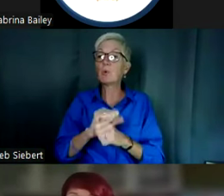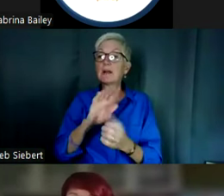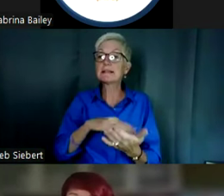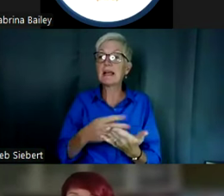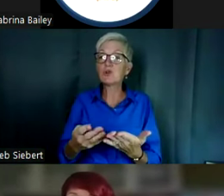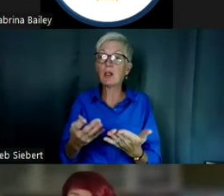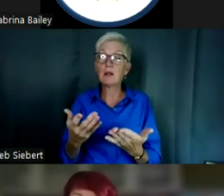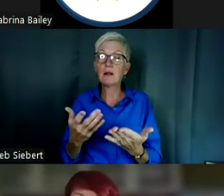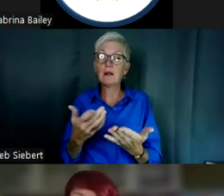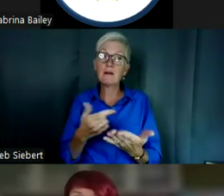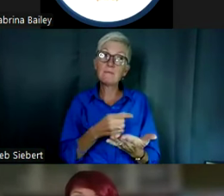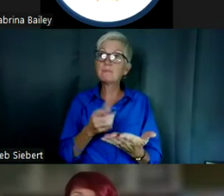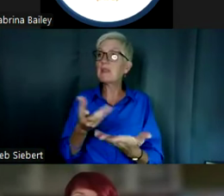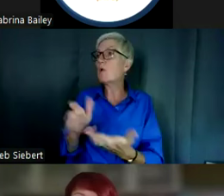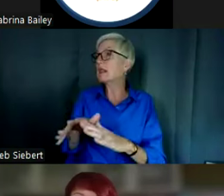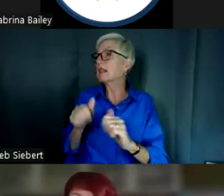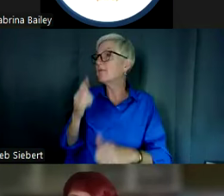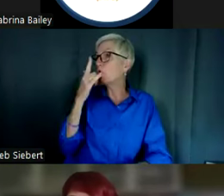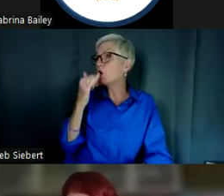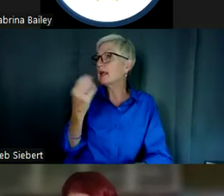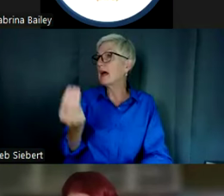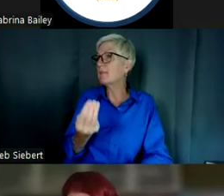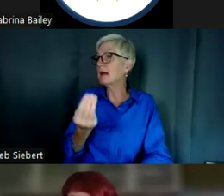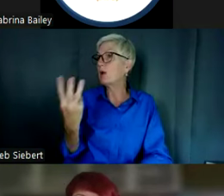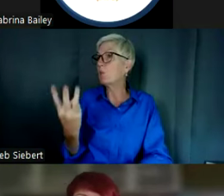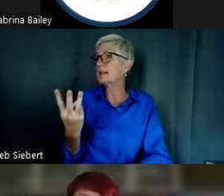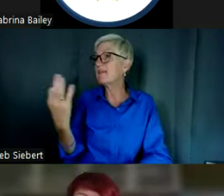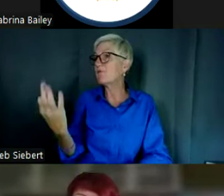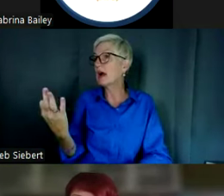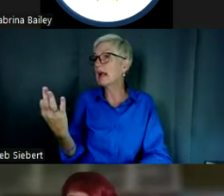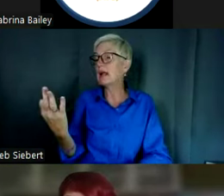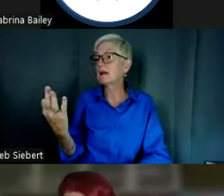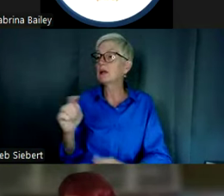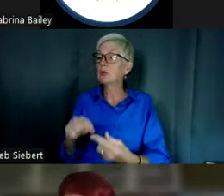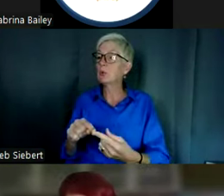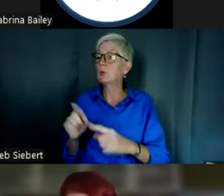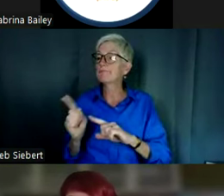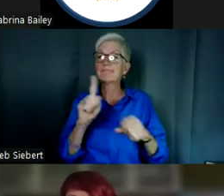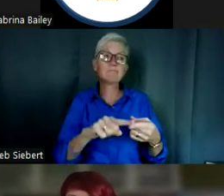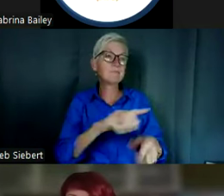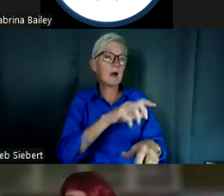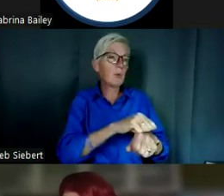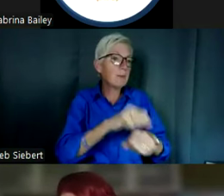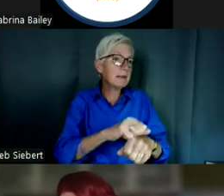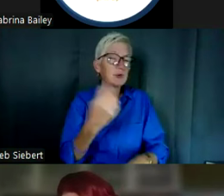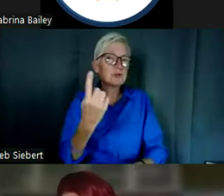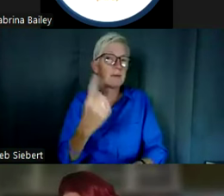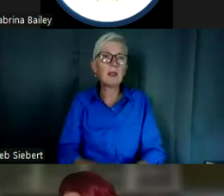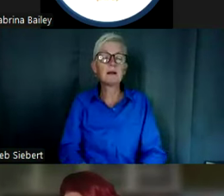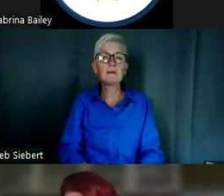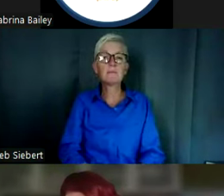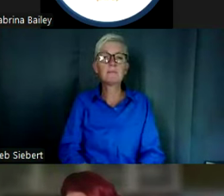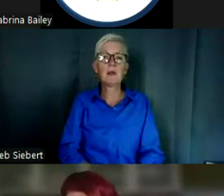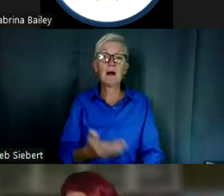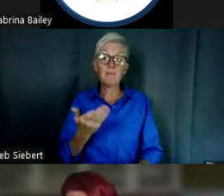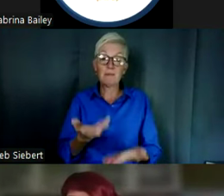they want to be able to leave early, on Monday, Wednesdays, and Fridays in order to attend some appointments or something. Maybe due to the position